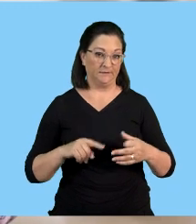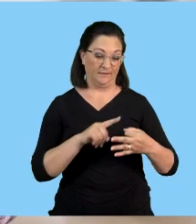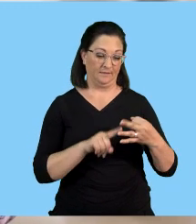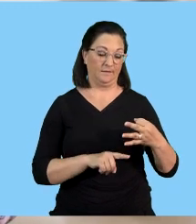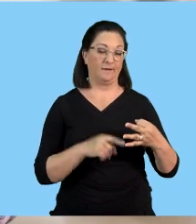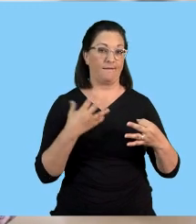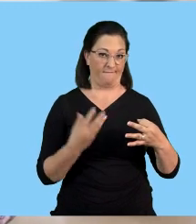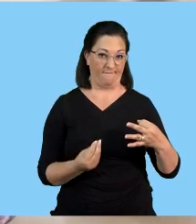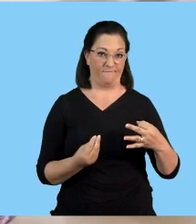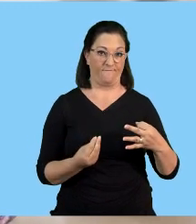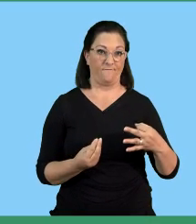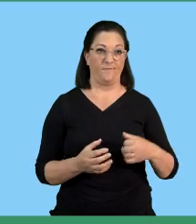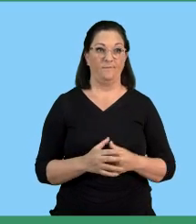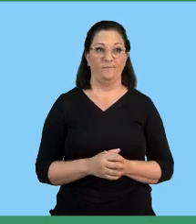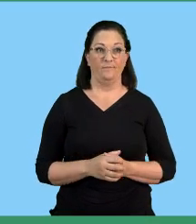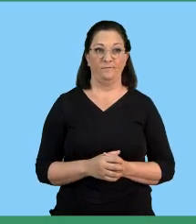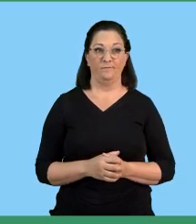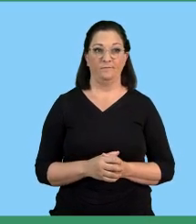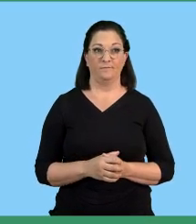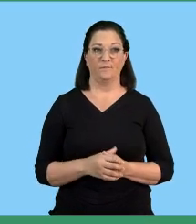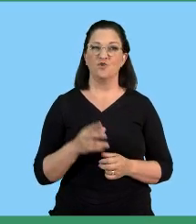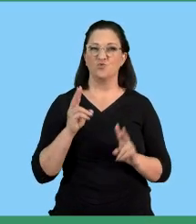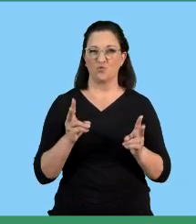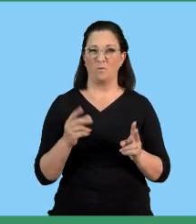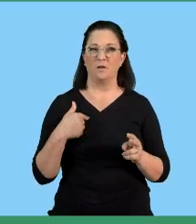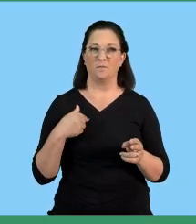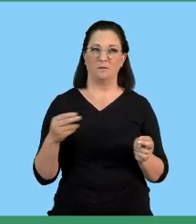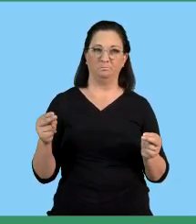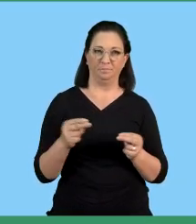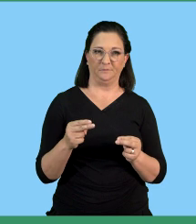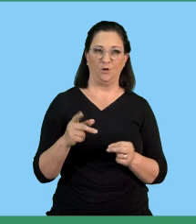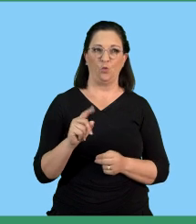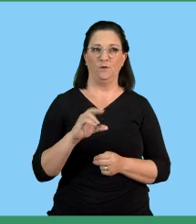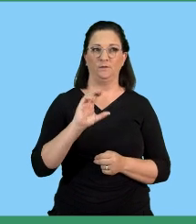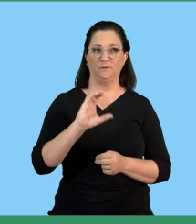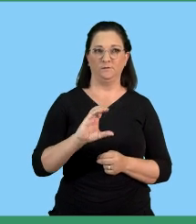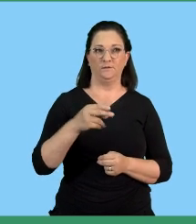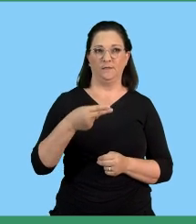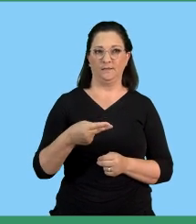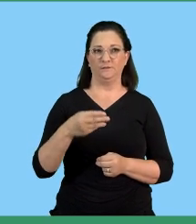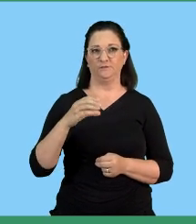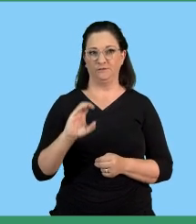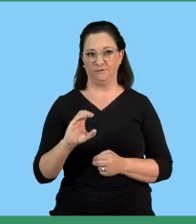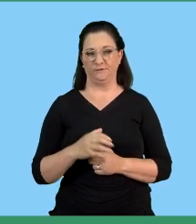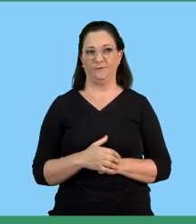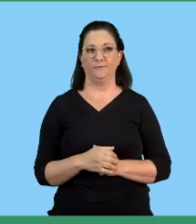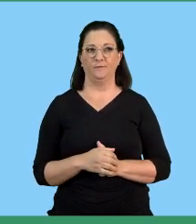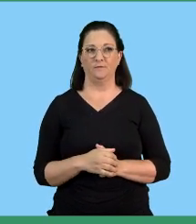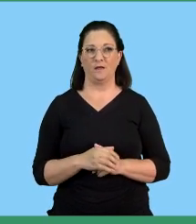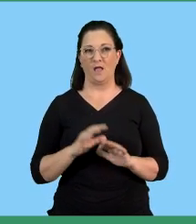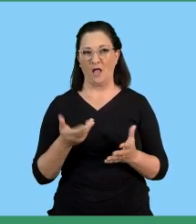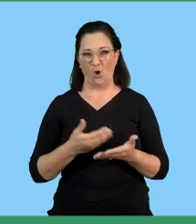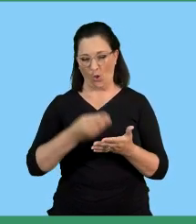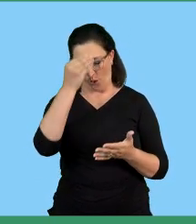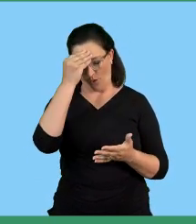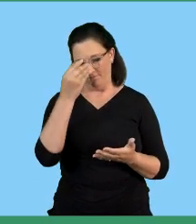types of strategies. So I normally abbreviate them like this. I say CHC. So it's totally up to you how